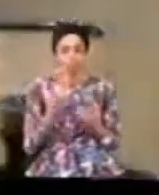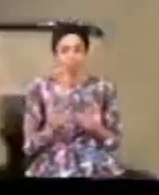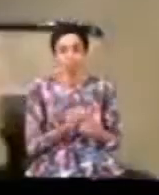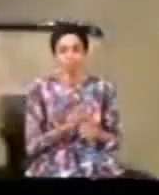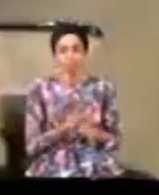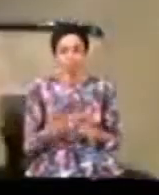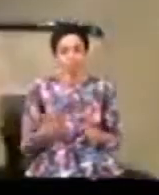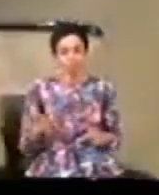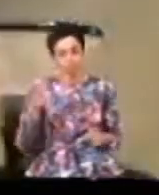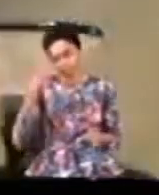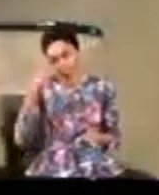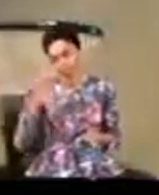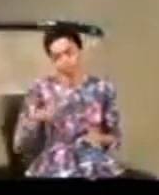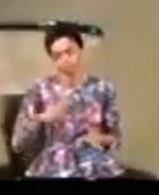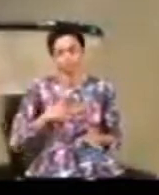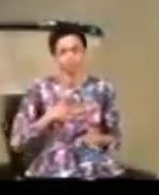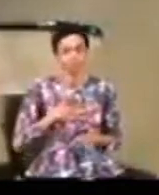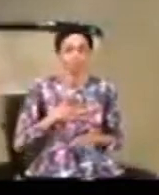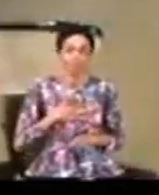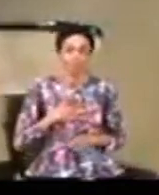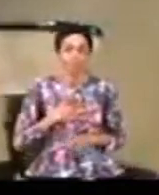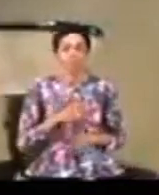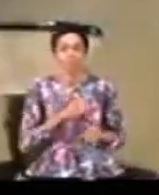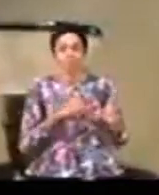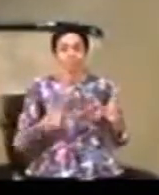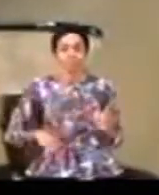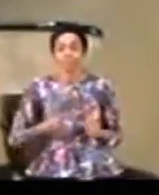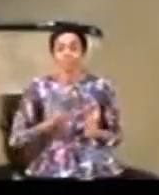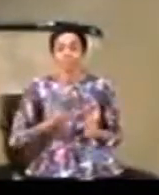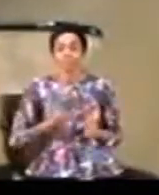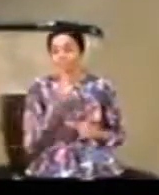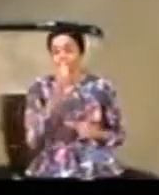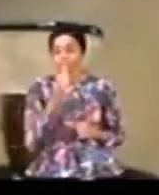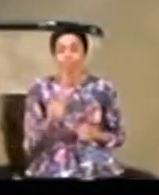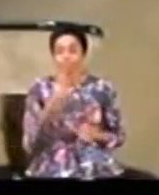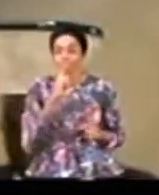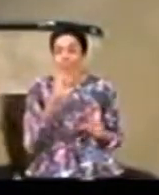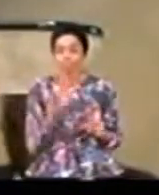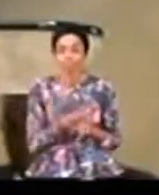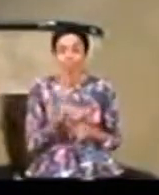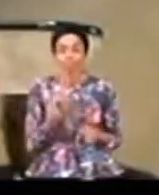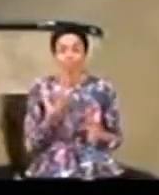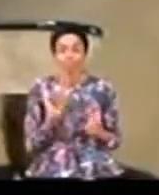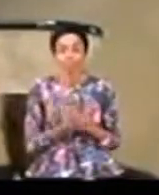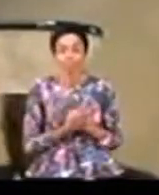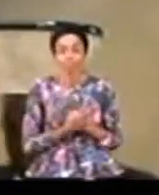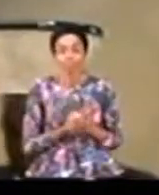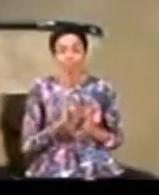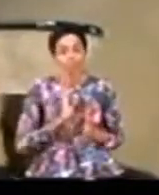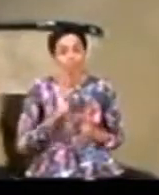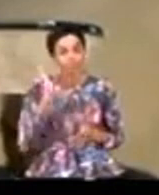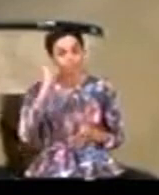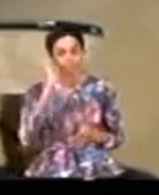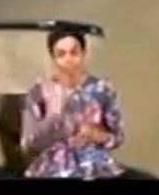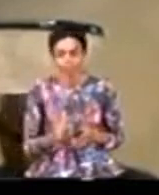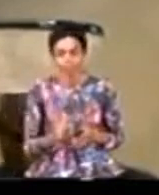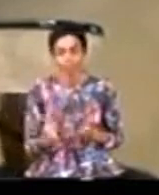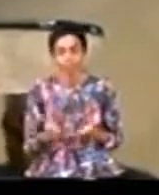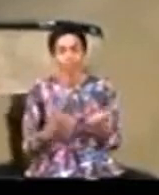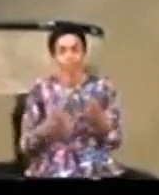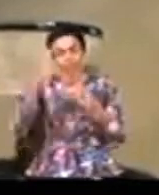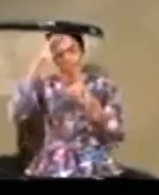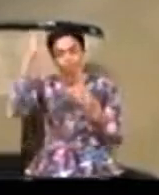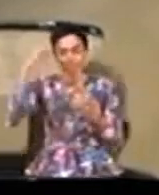battlefield for my Lord. I am promising him that I will serve him till